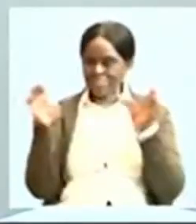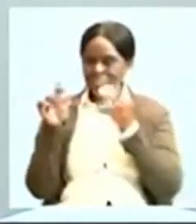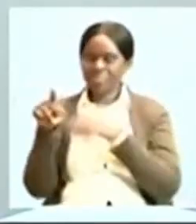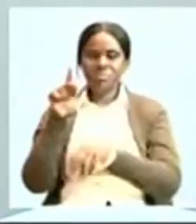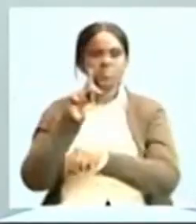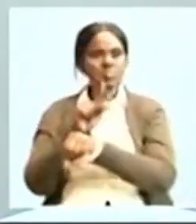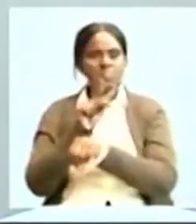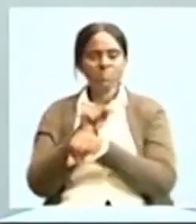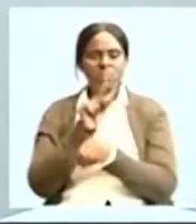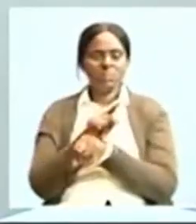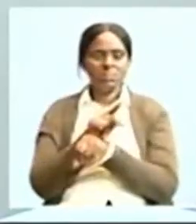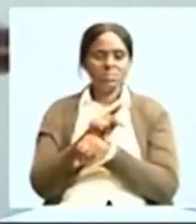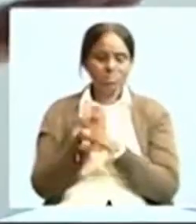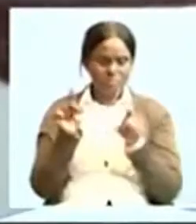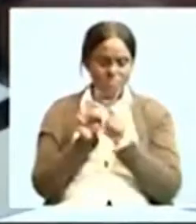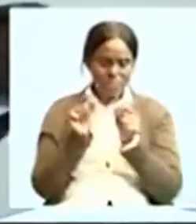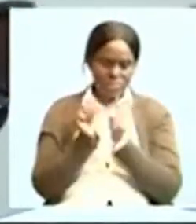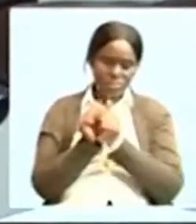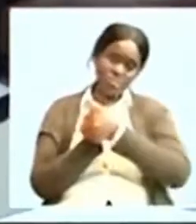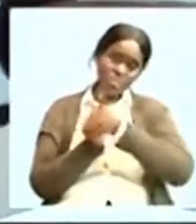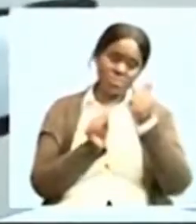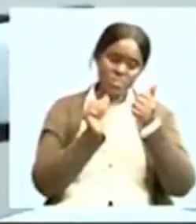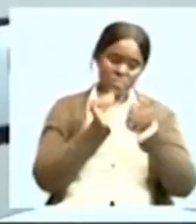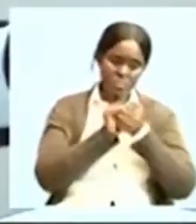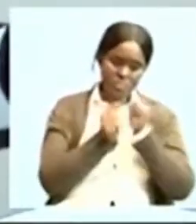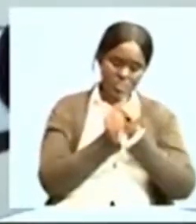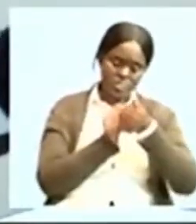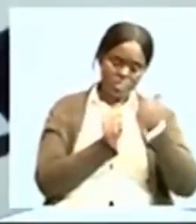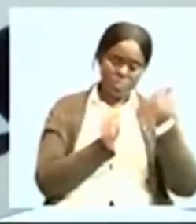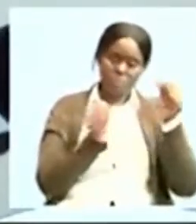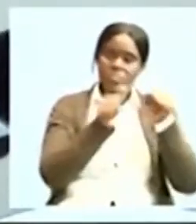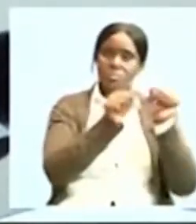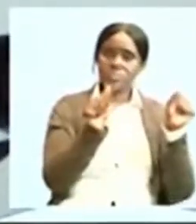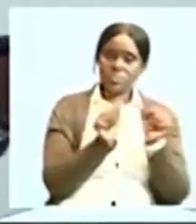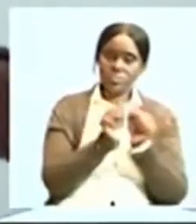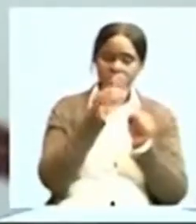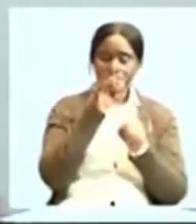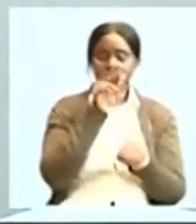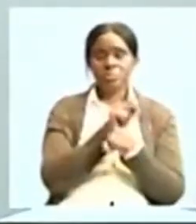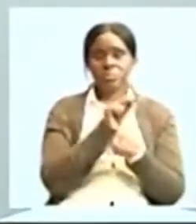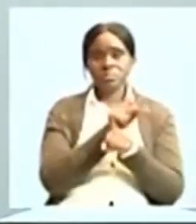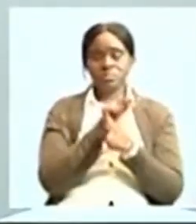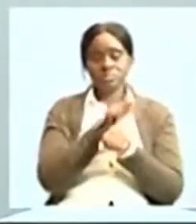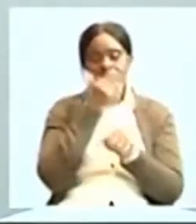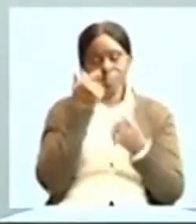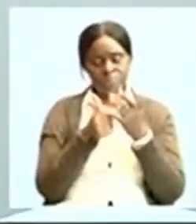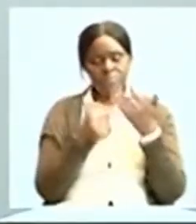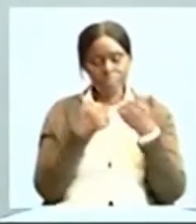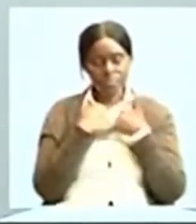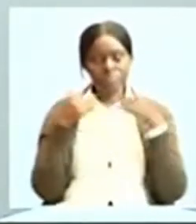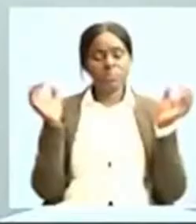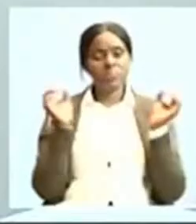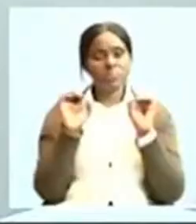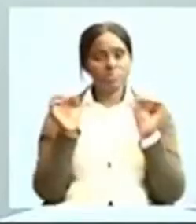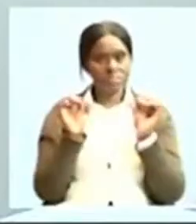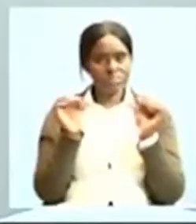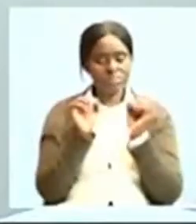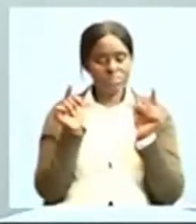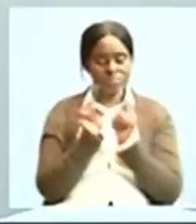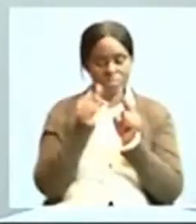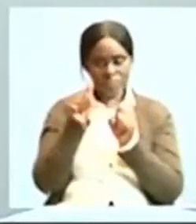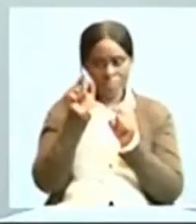projects and other query and other areas of projects, they must be 0. And